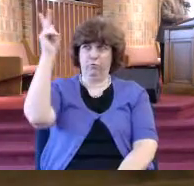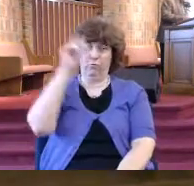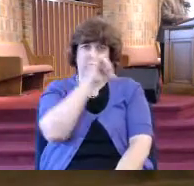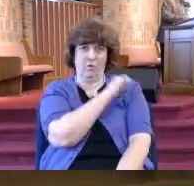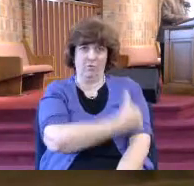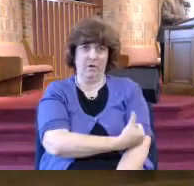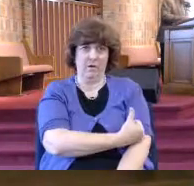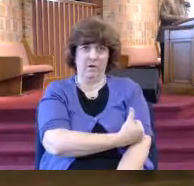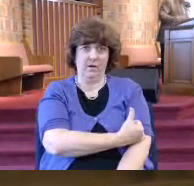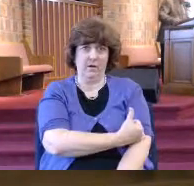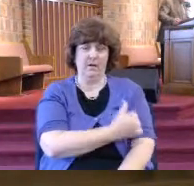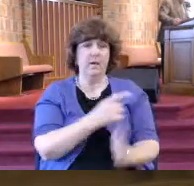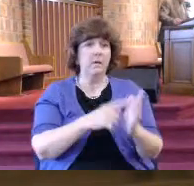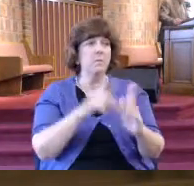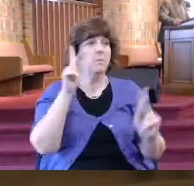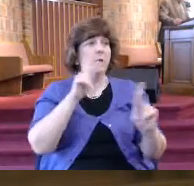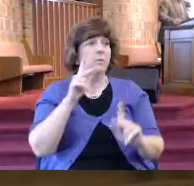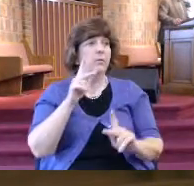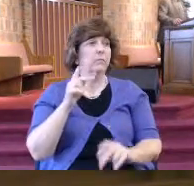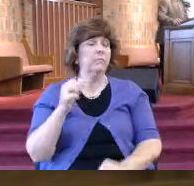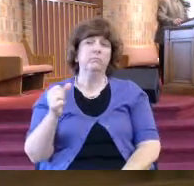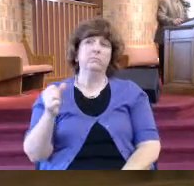Men sometimes rebel against God,